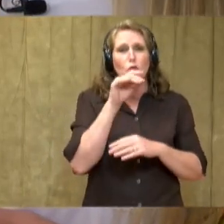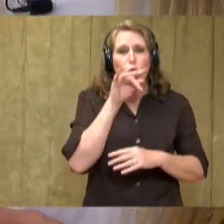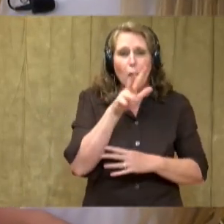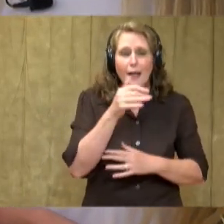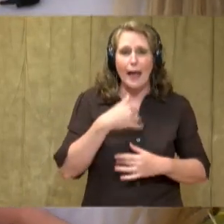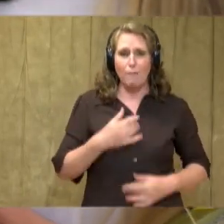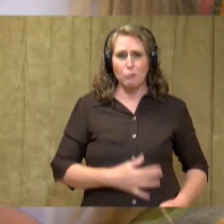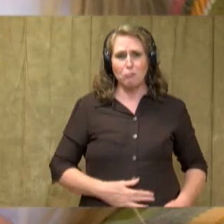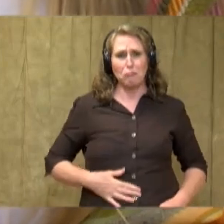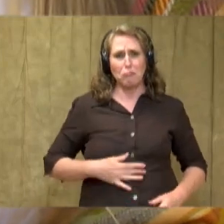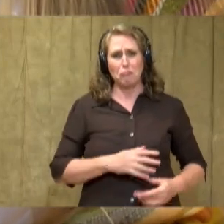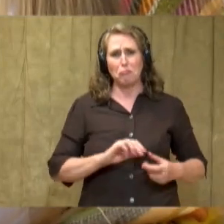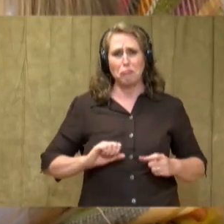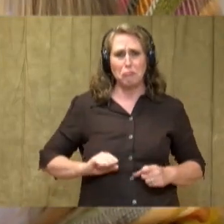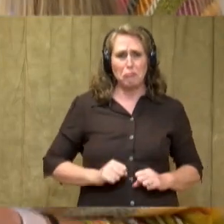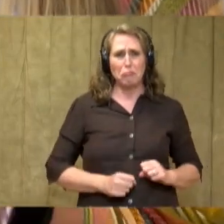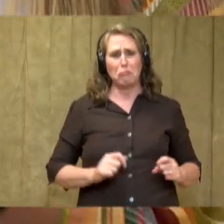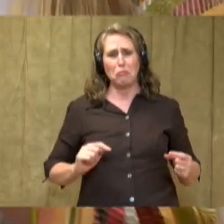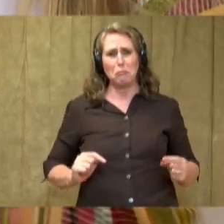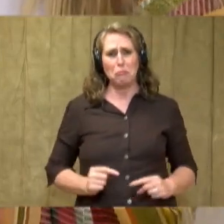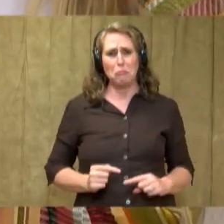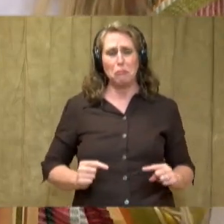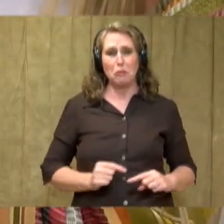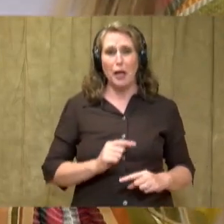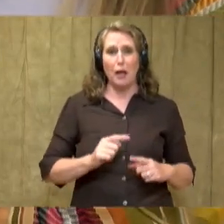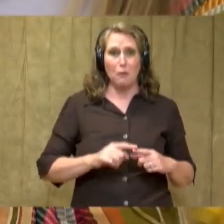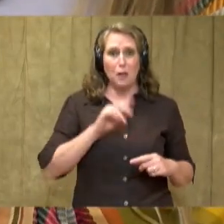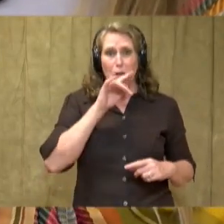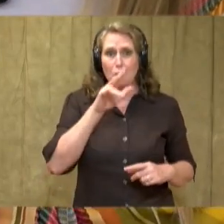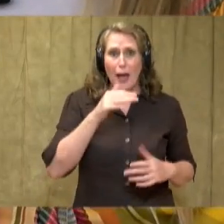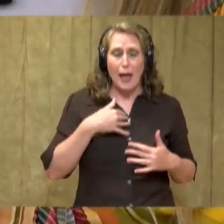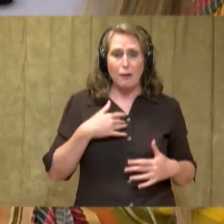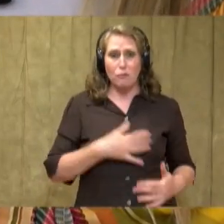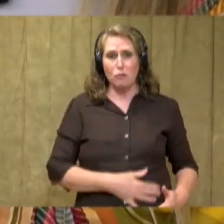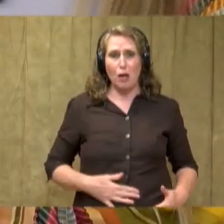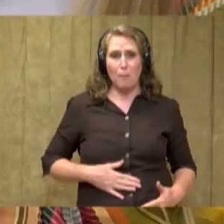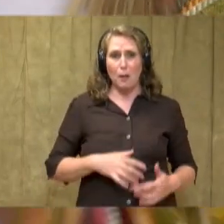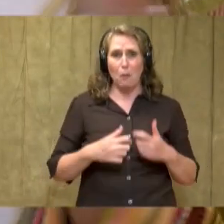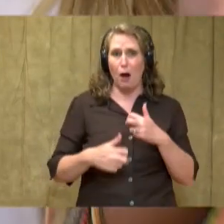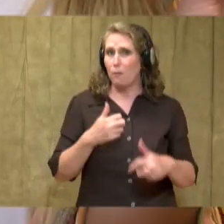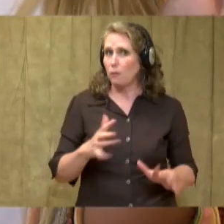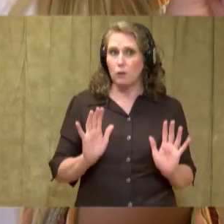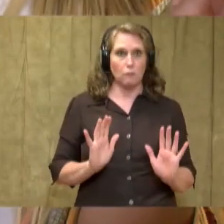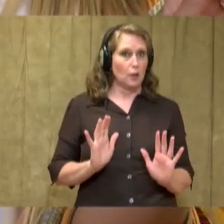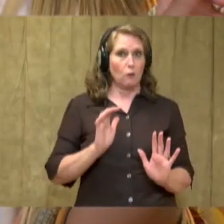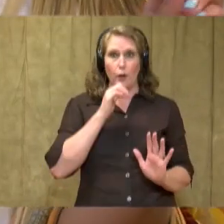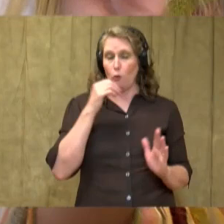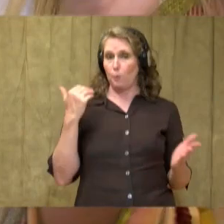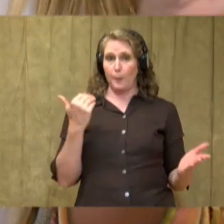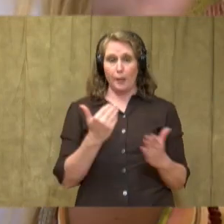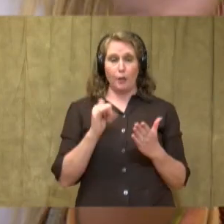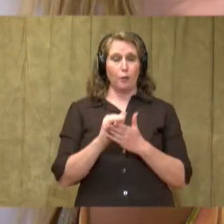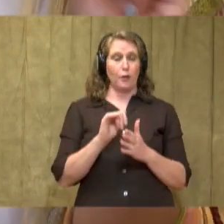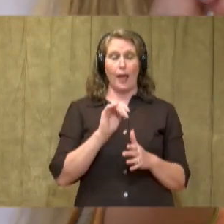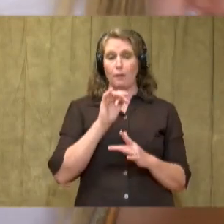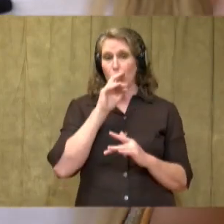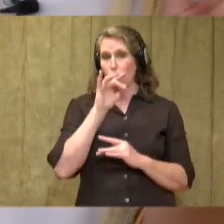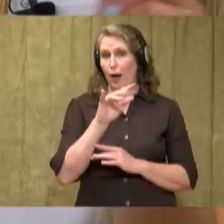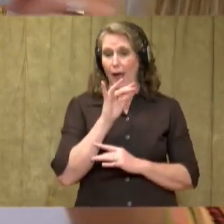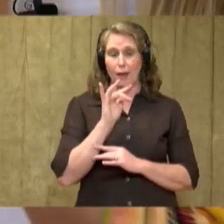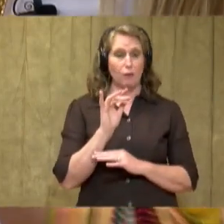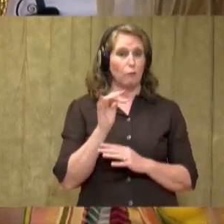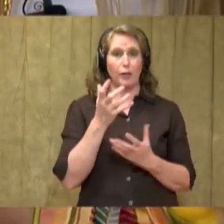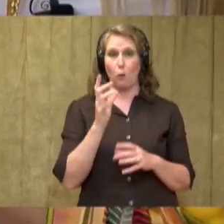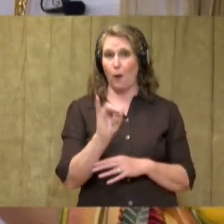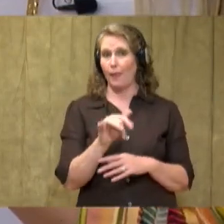when dragons get the tummy troubles, oh boy, do we want a dragon to get tummy troubles? No,